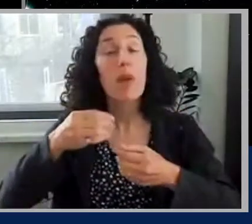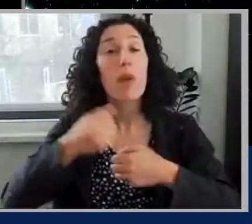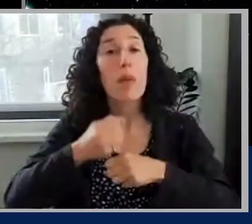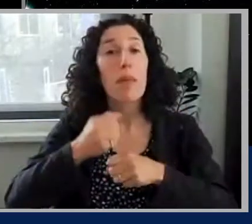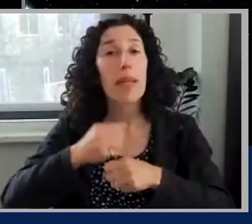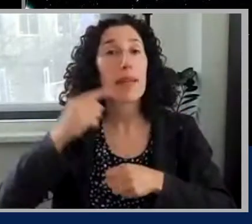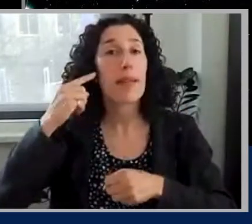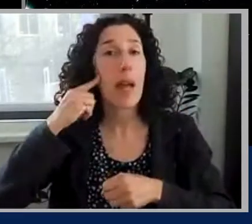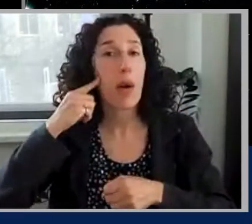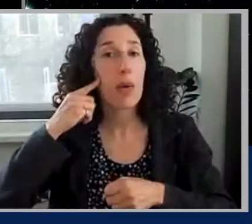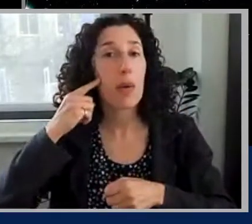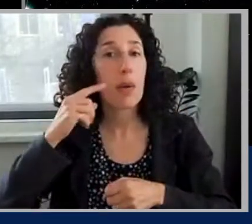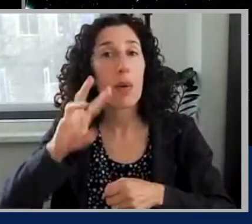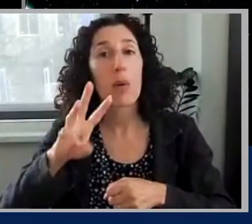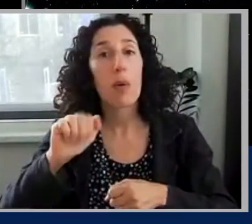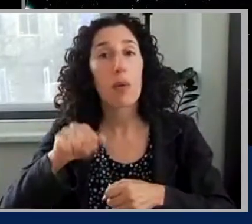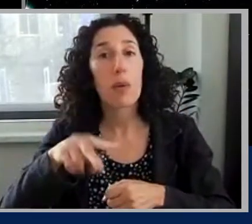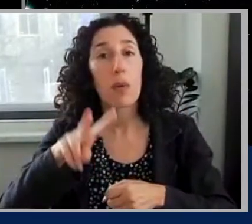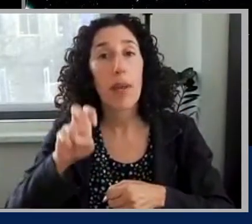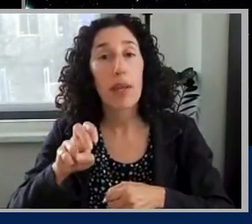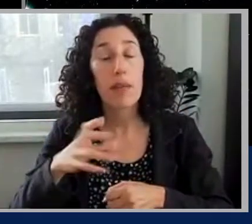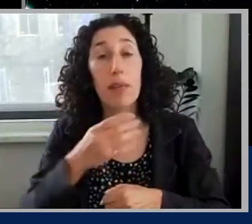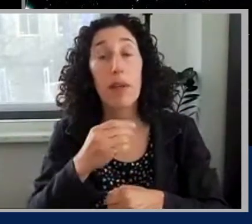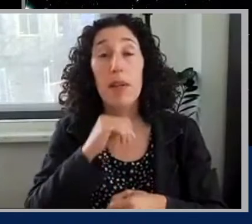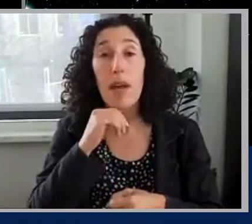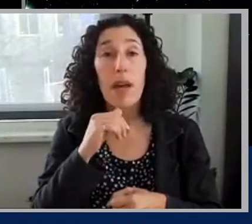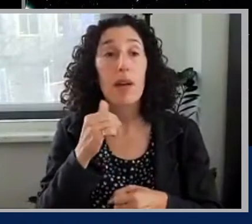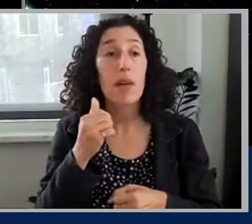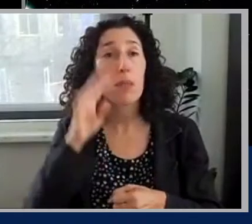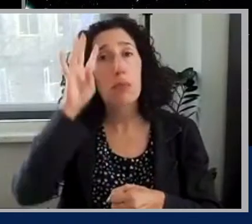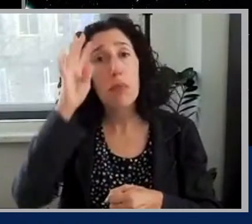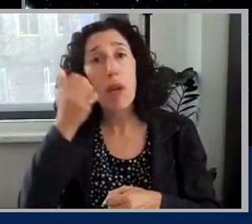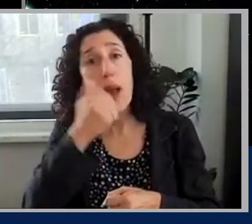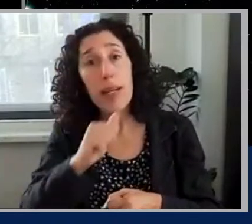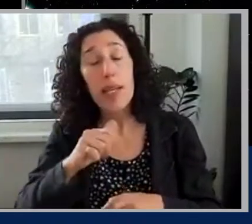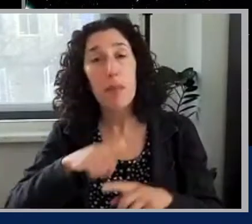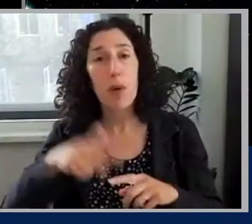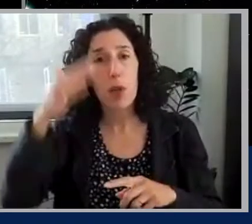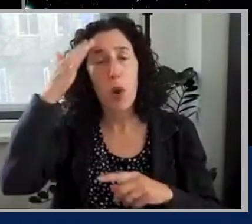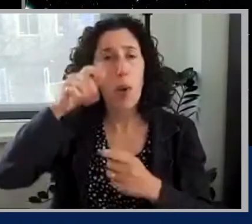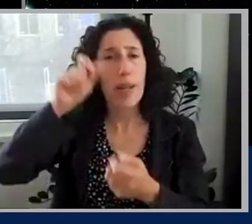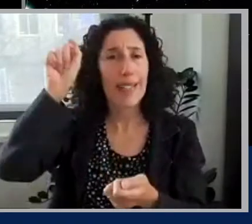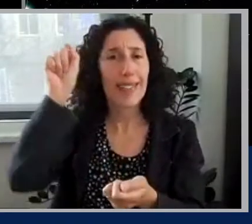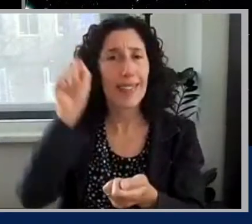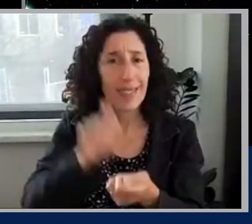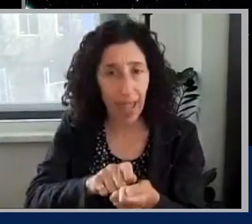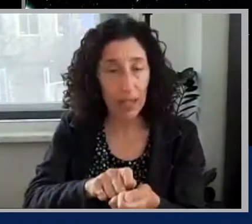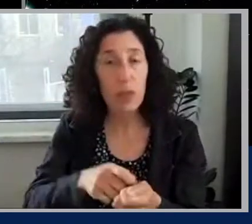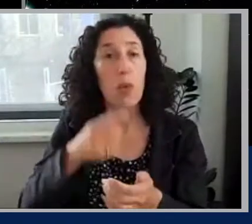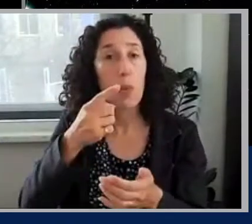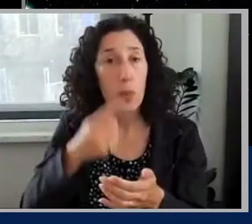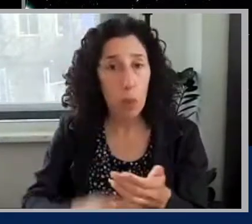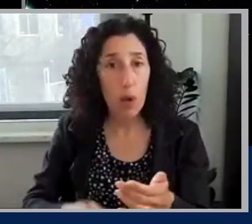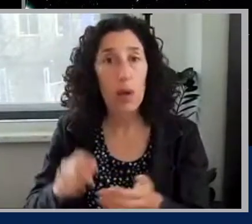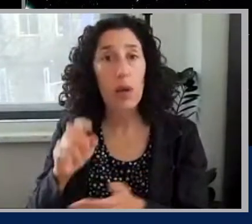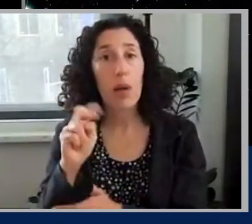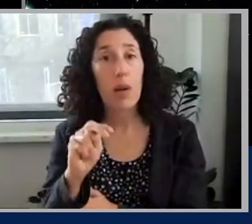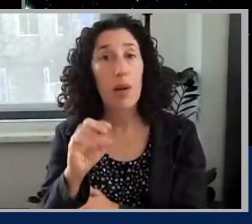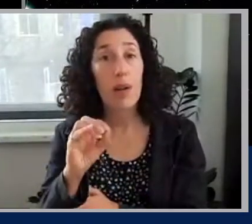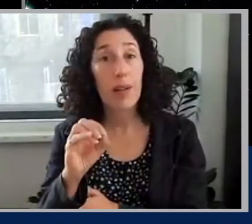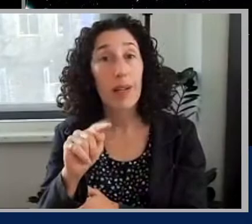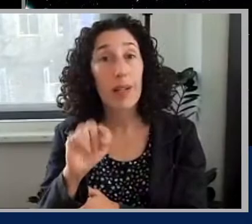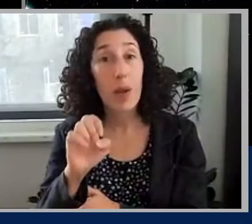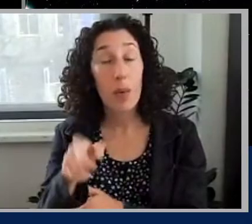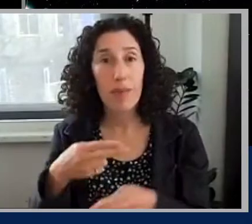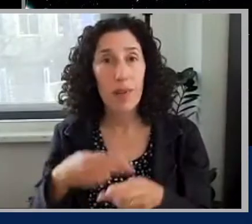flat, about 57 octaves below middle C. So the deepest note in the universe that had been detected. And I think has been since,